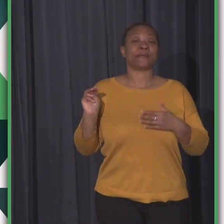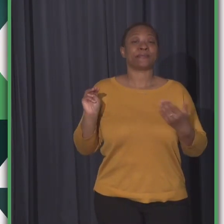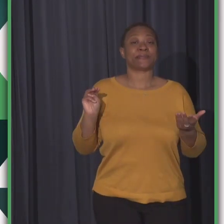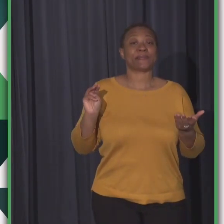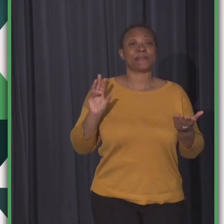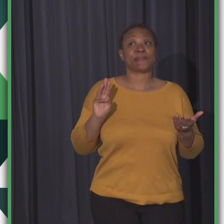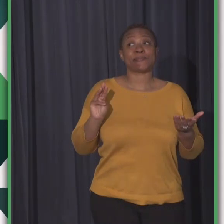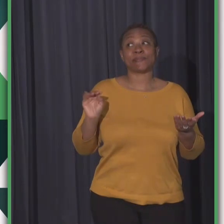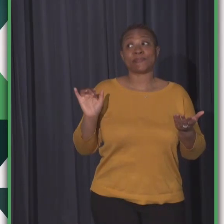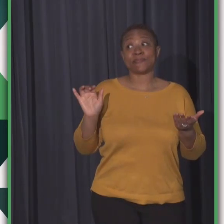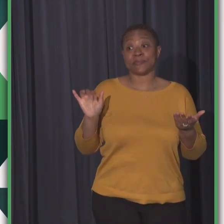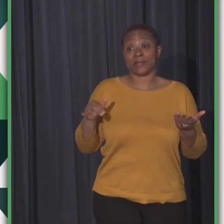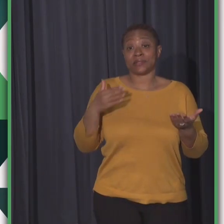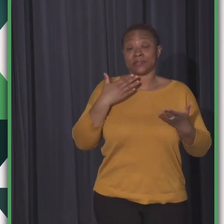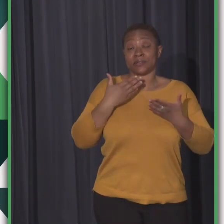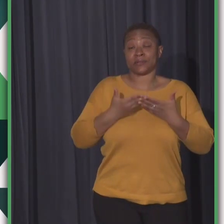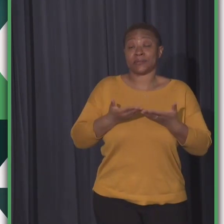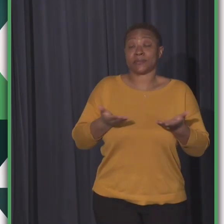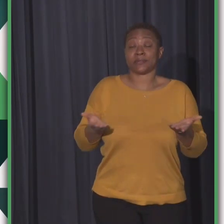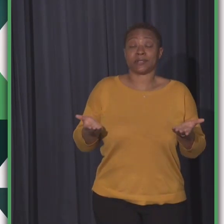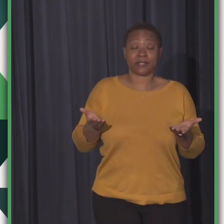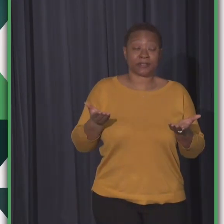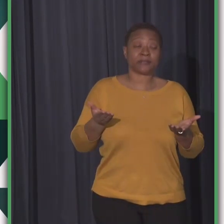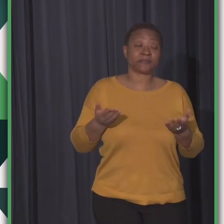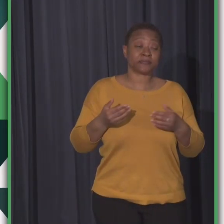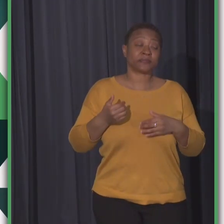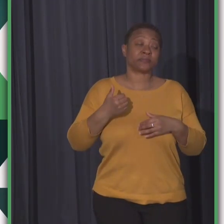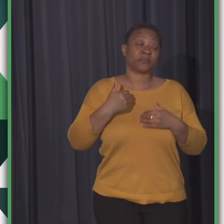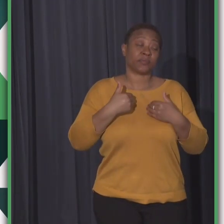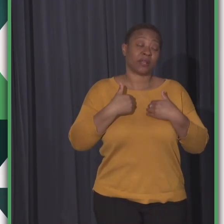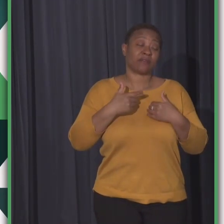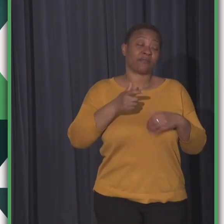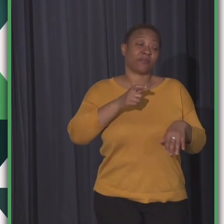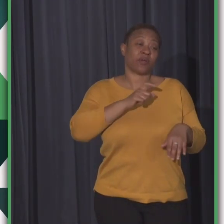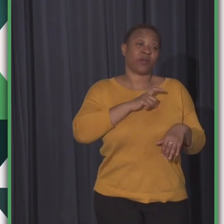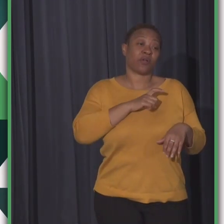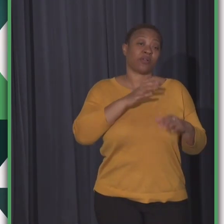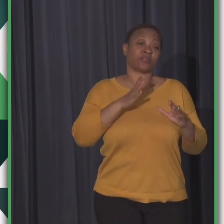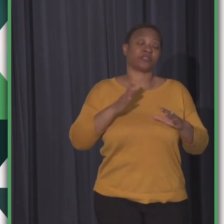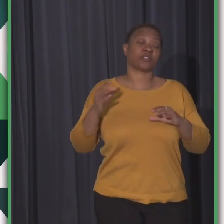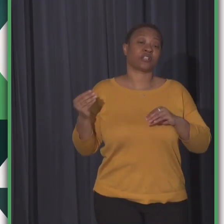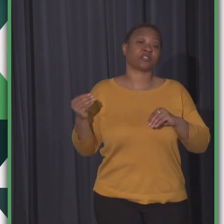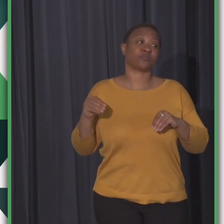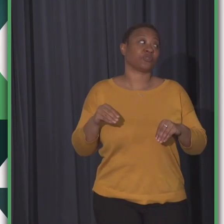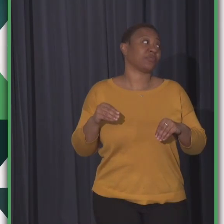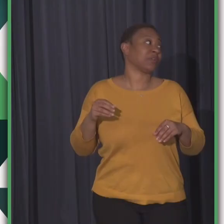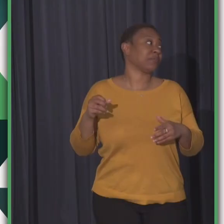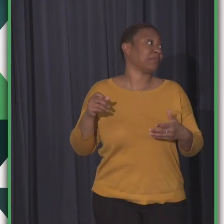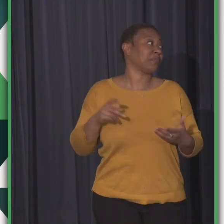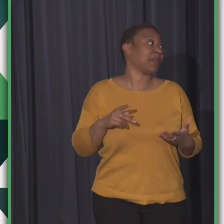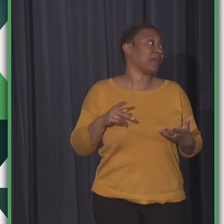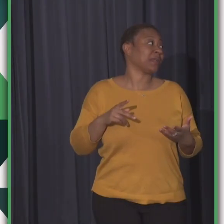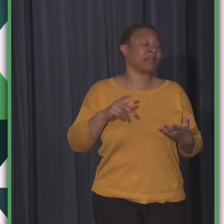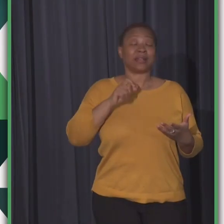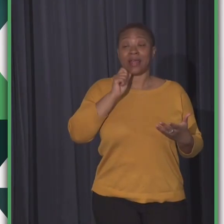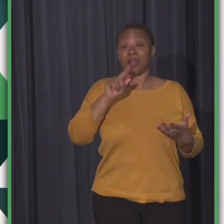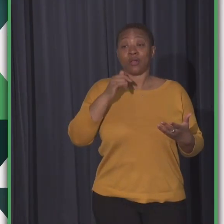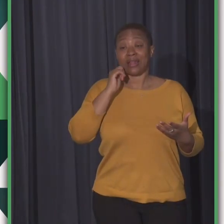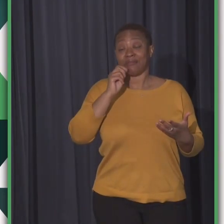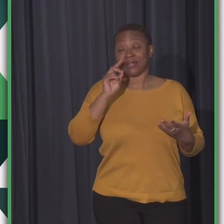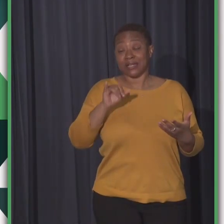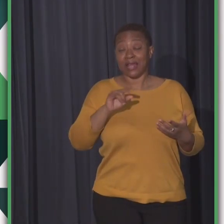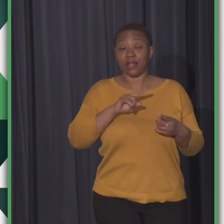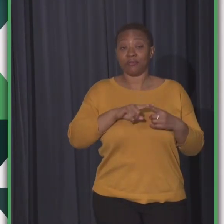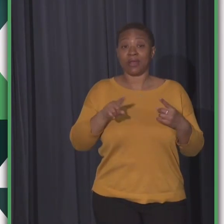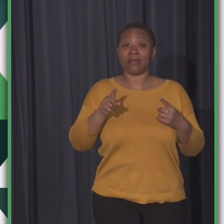that's a good thing. We have officers that's moving back, not just every day, but I would